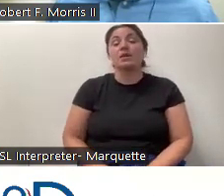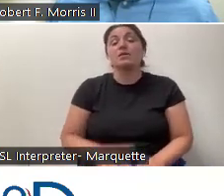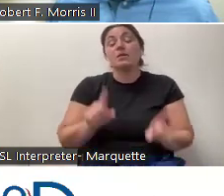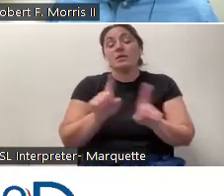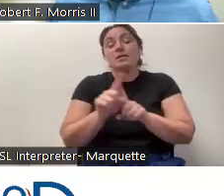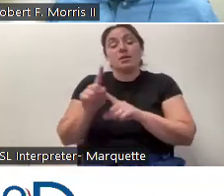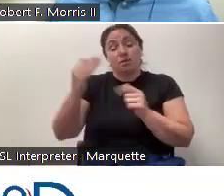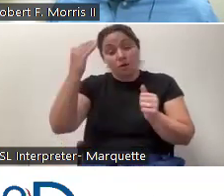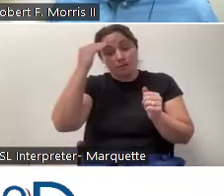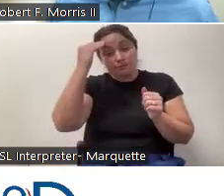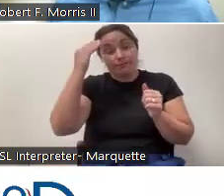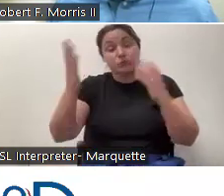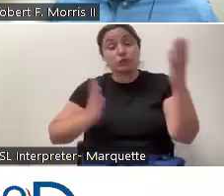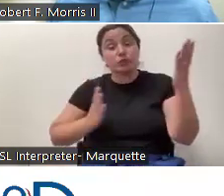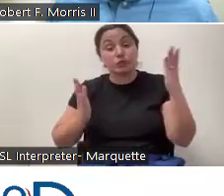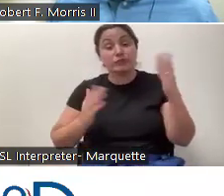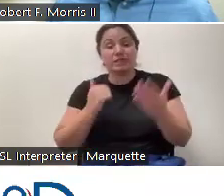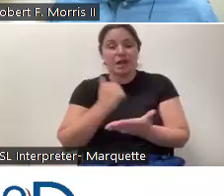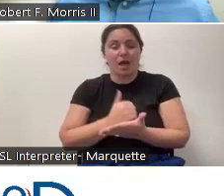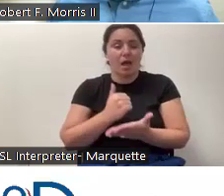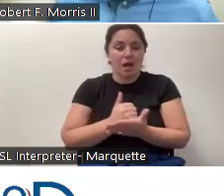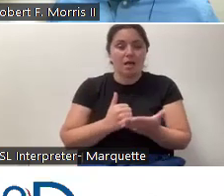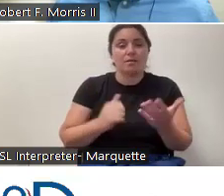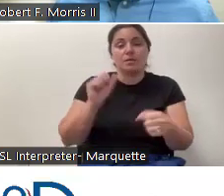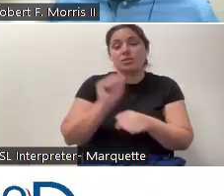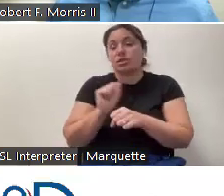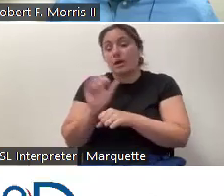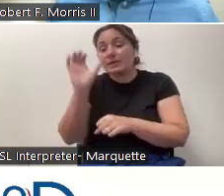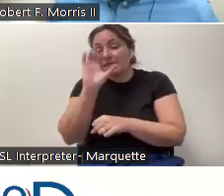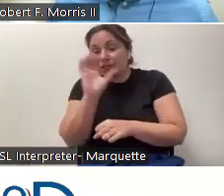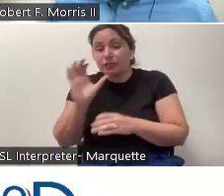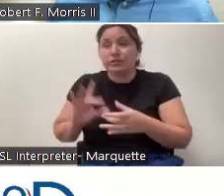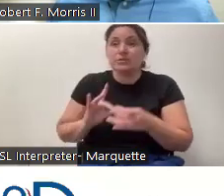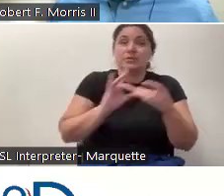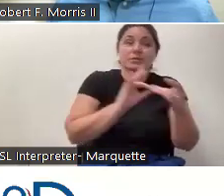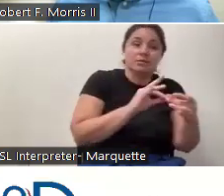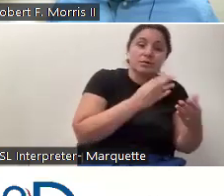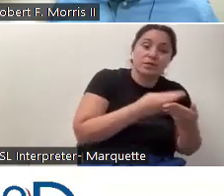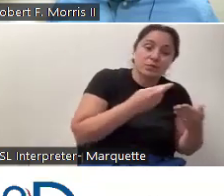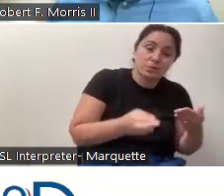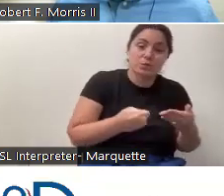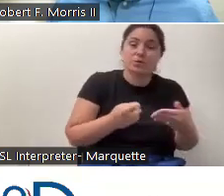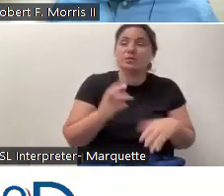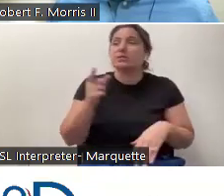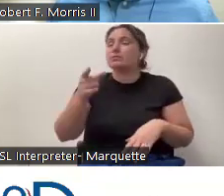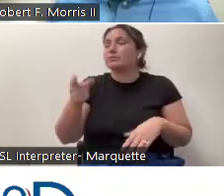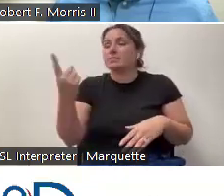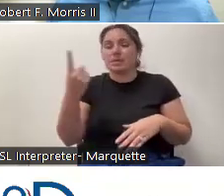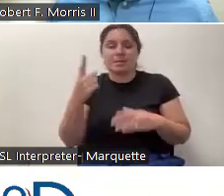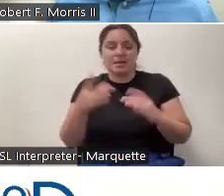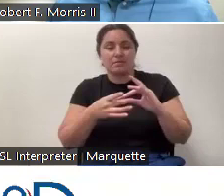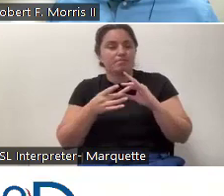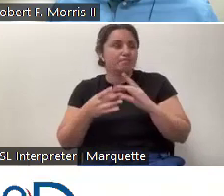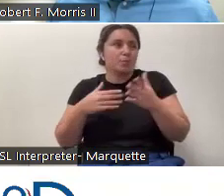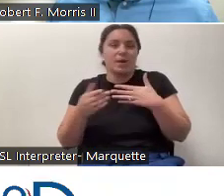in the community, helps us to connect job seekers with disabilities to resources in the community that, are related to whatever